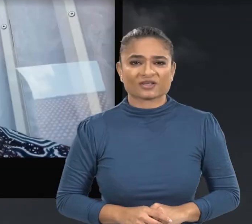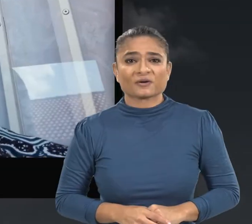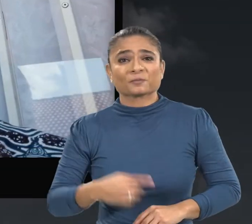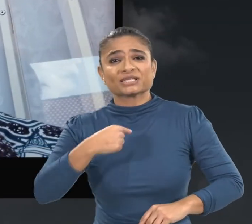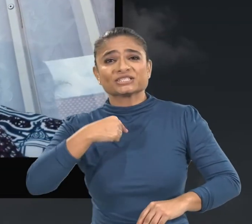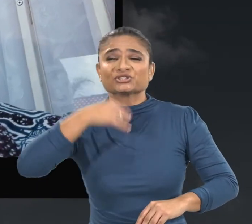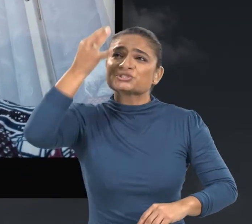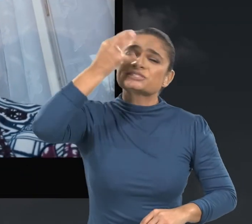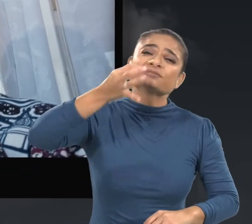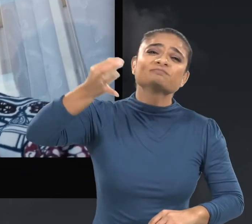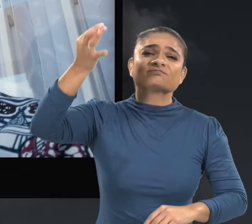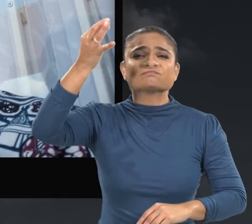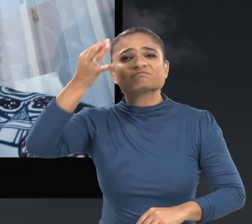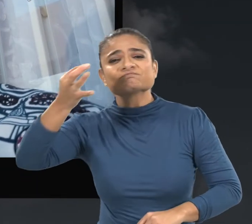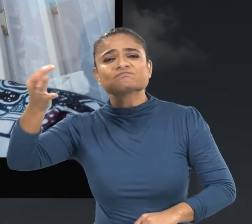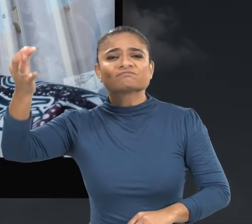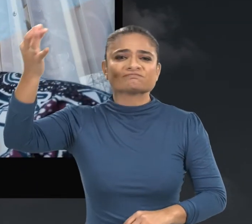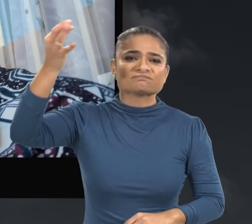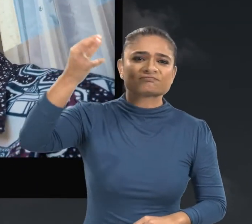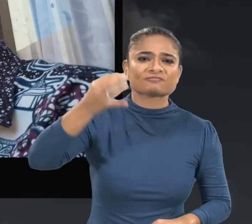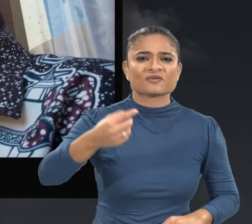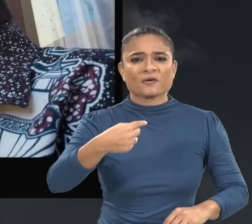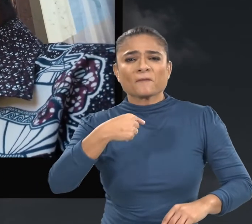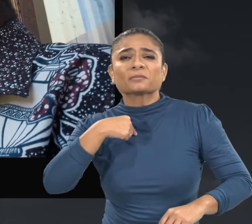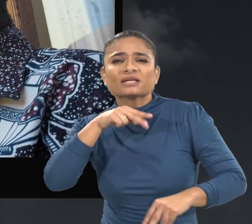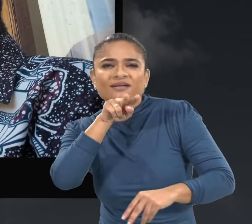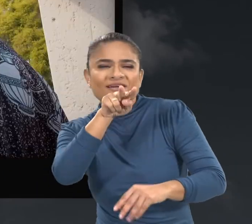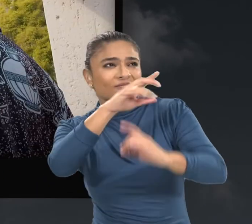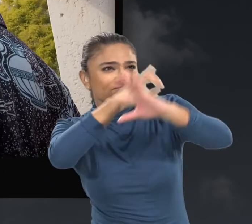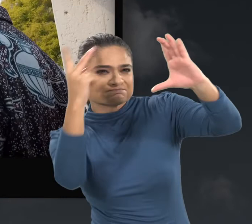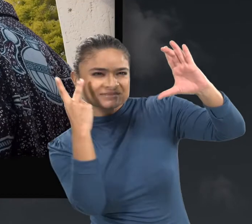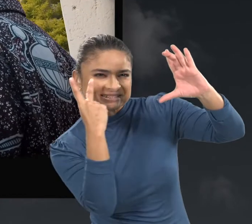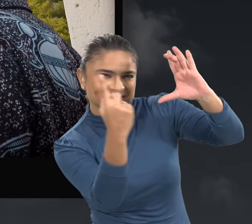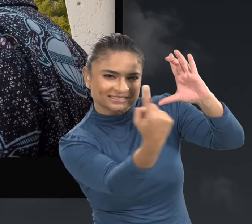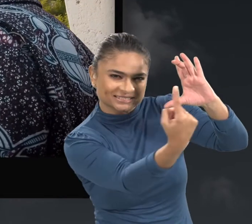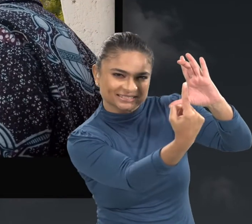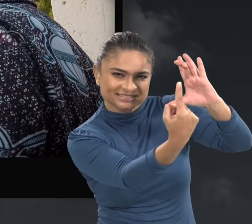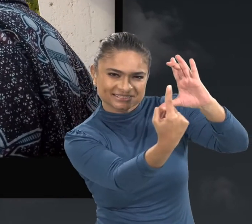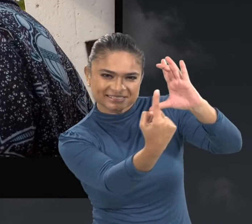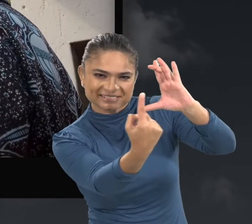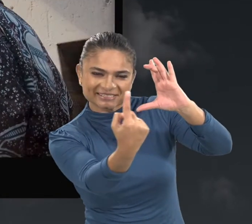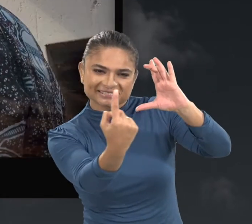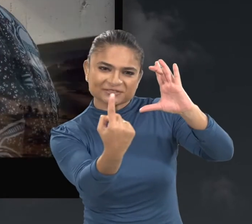When I dream about you, I want to see you.